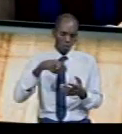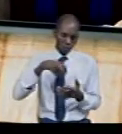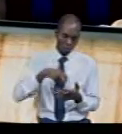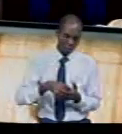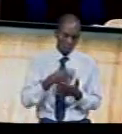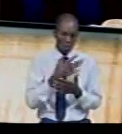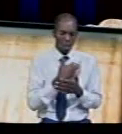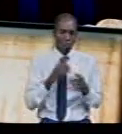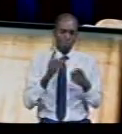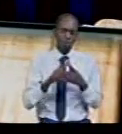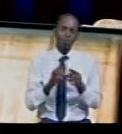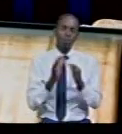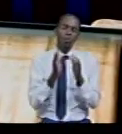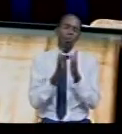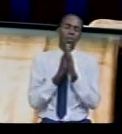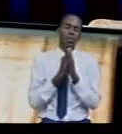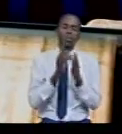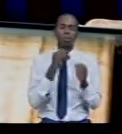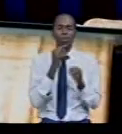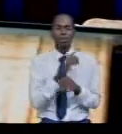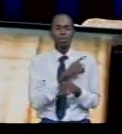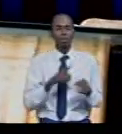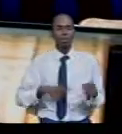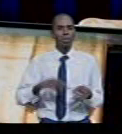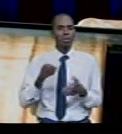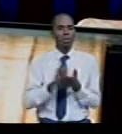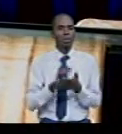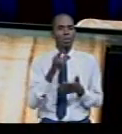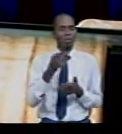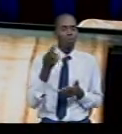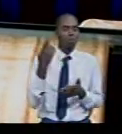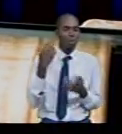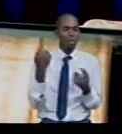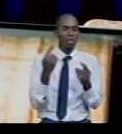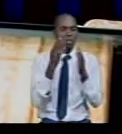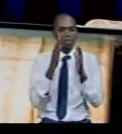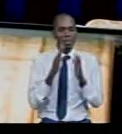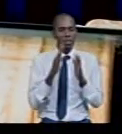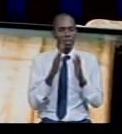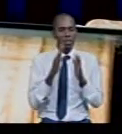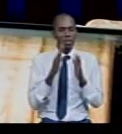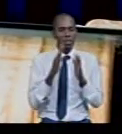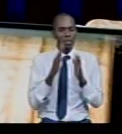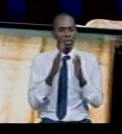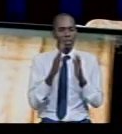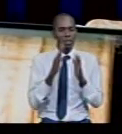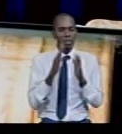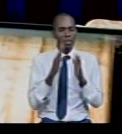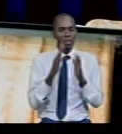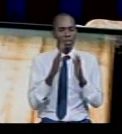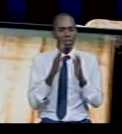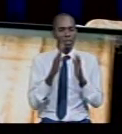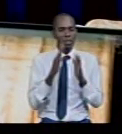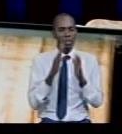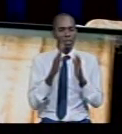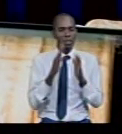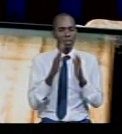oh Lord, you are a sinner and you needed to be saved? Did that change?